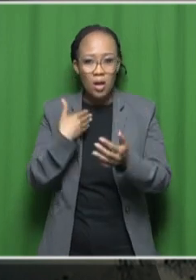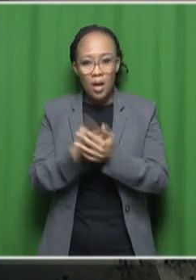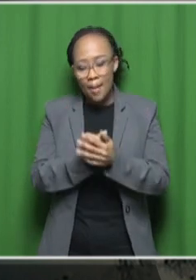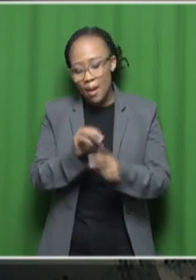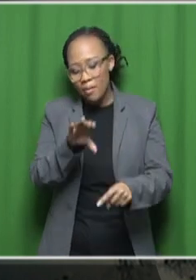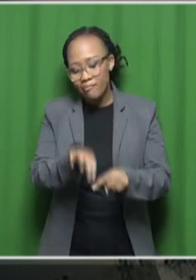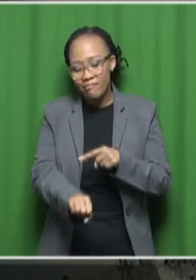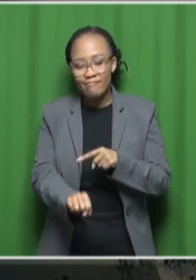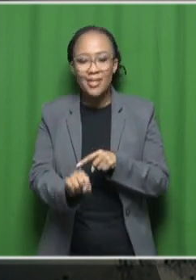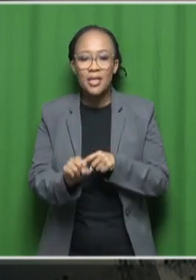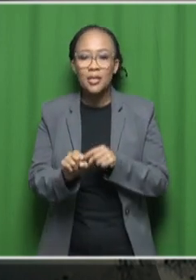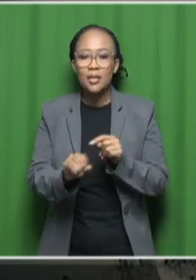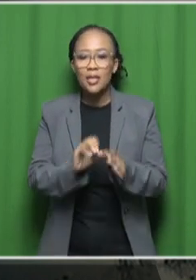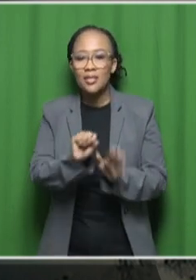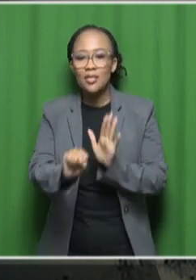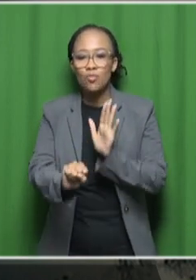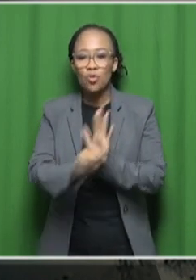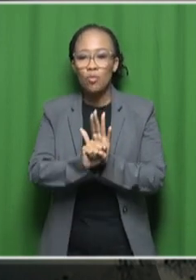the symptoms.